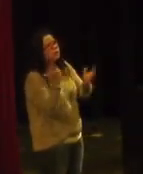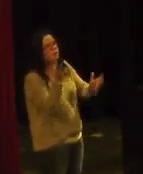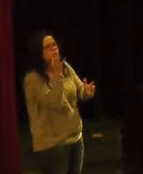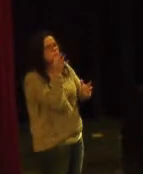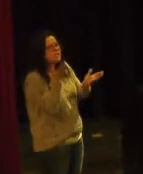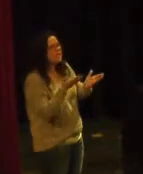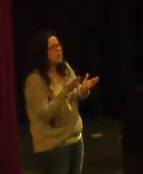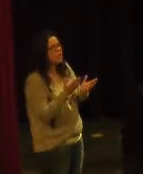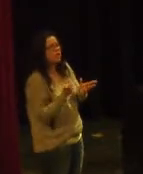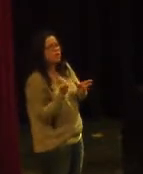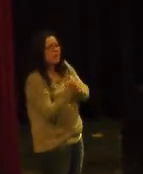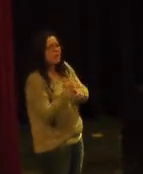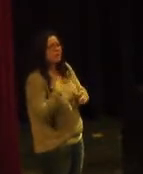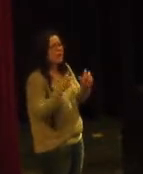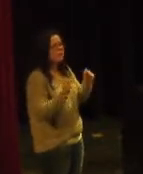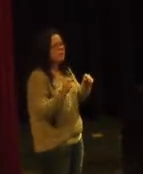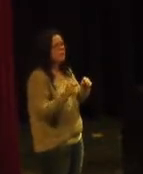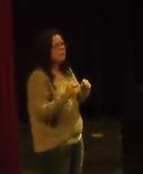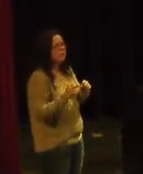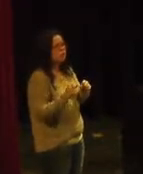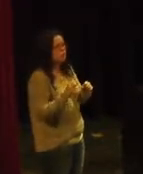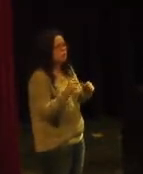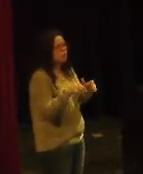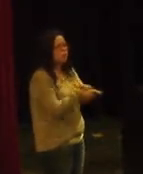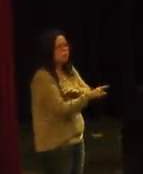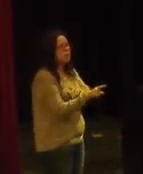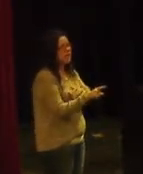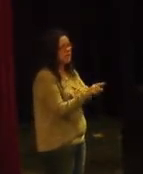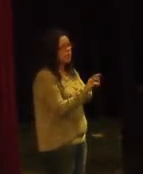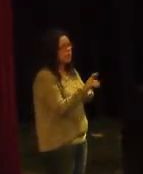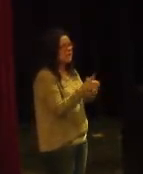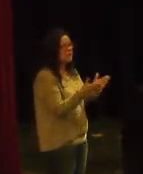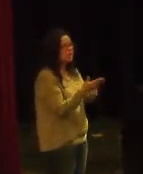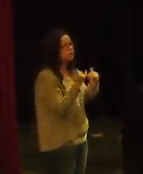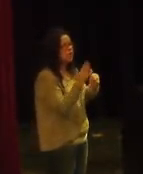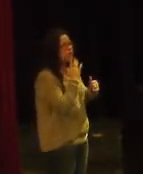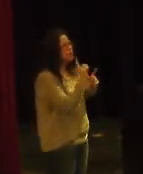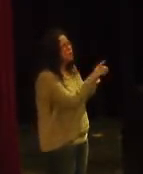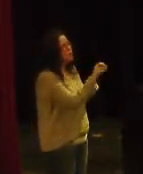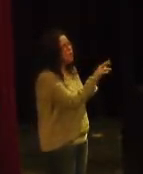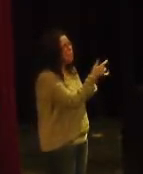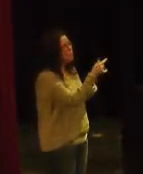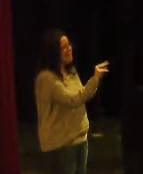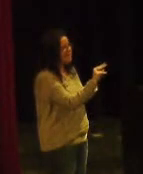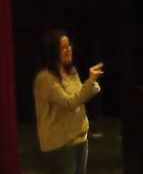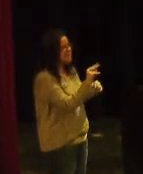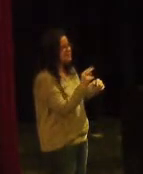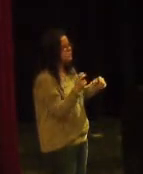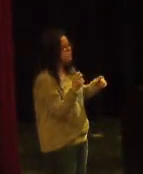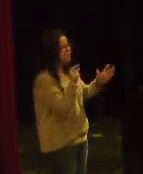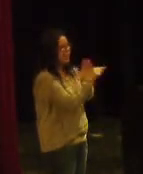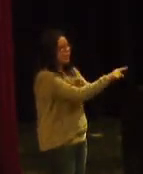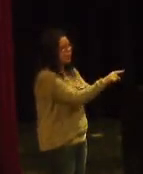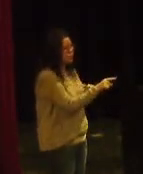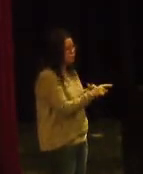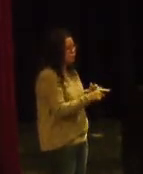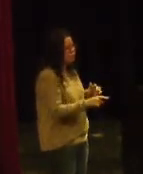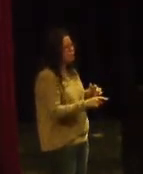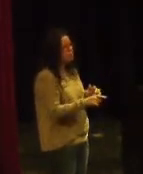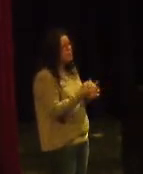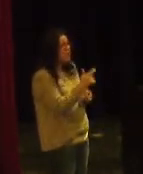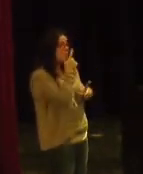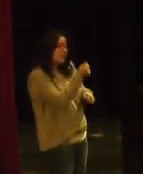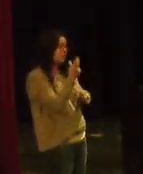to smuggle weed in from Tijuana, so we're going to go all the way to Oregon and knock you off. It's something interesting to see if that actually